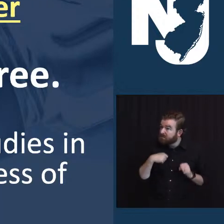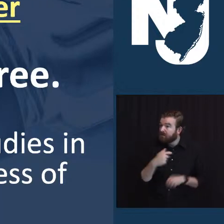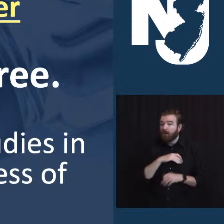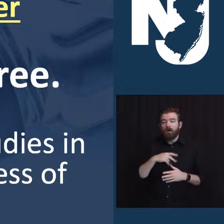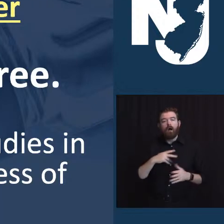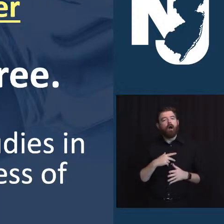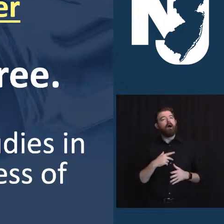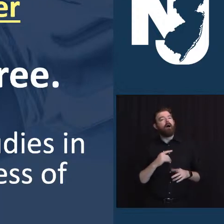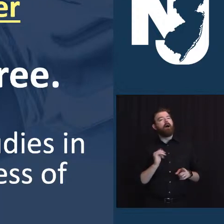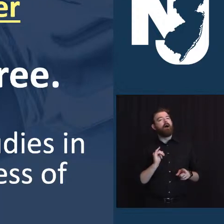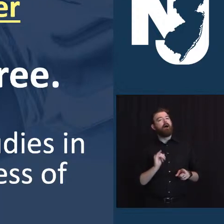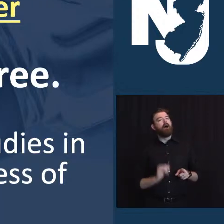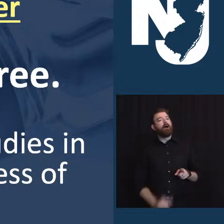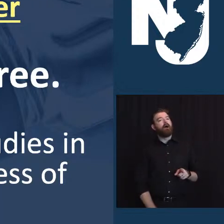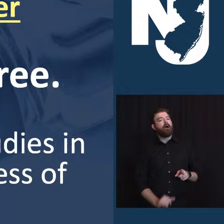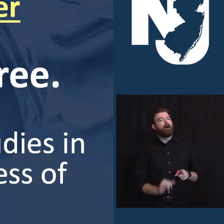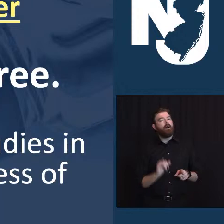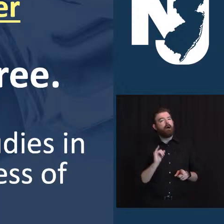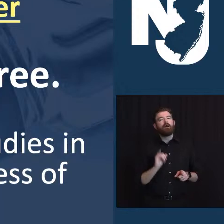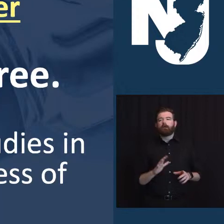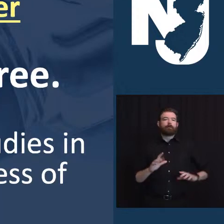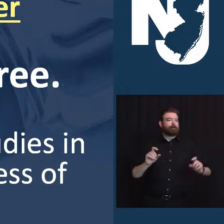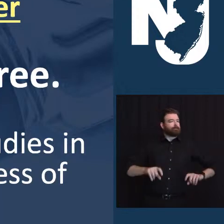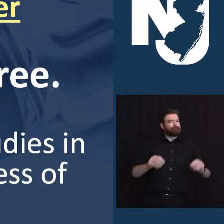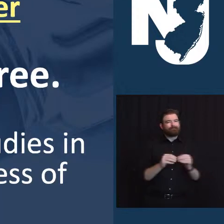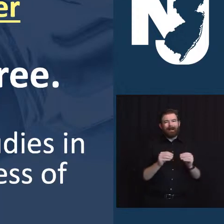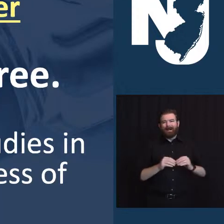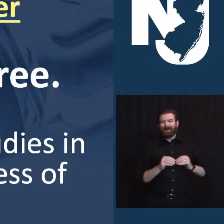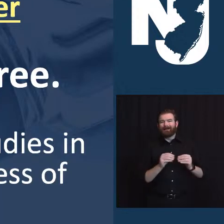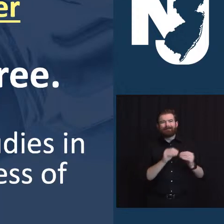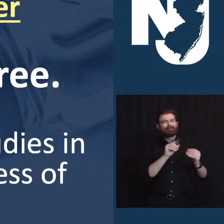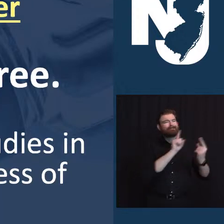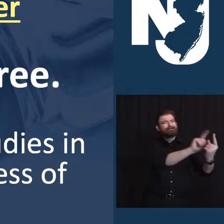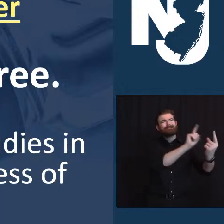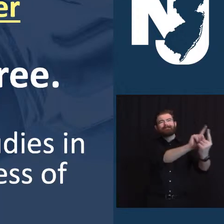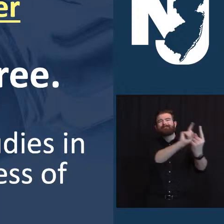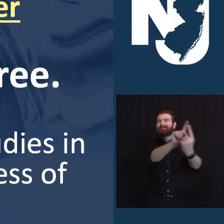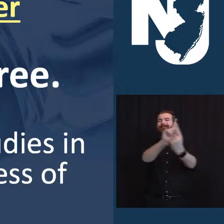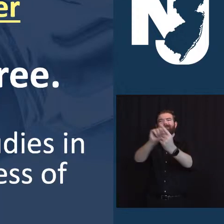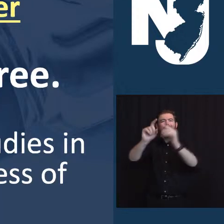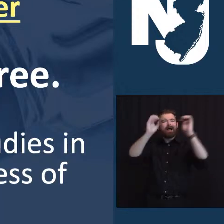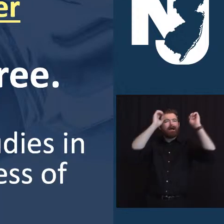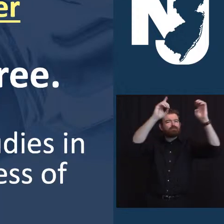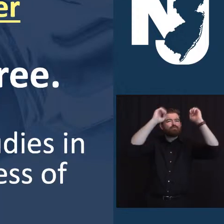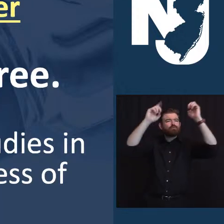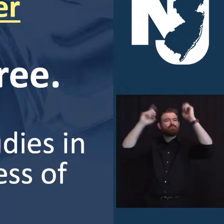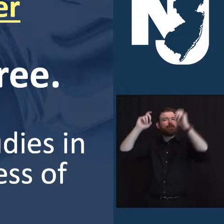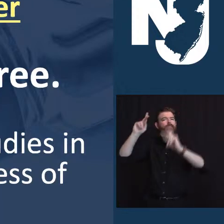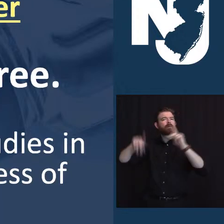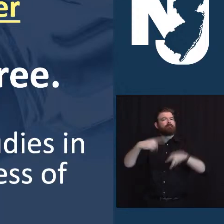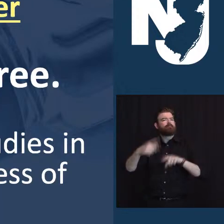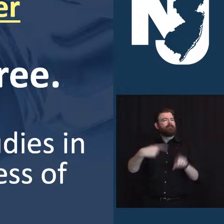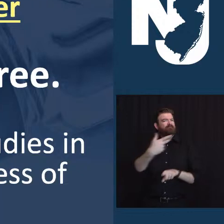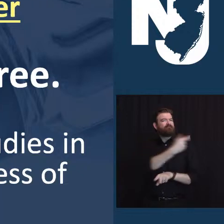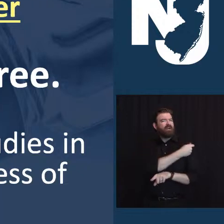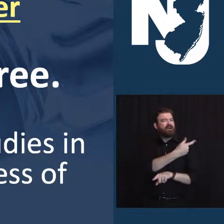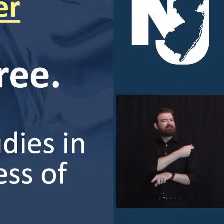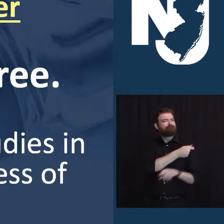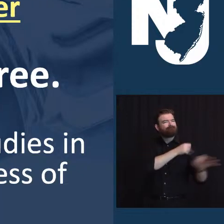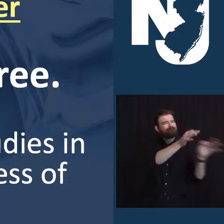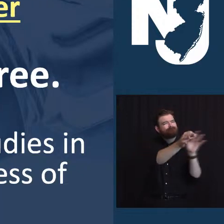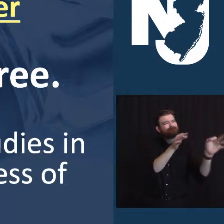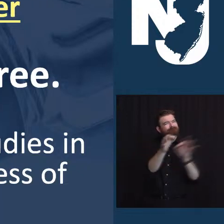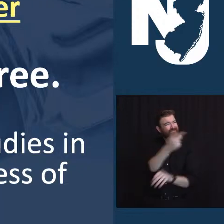more communities and more doors in the communities in which we are knocking. We know, by the way, the impact